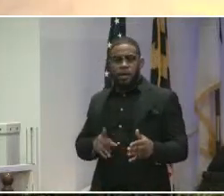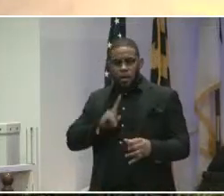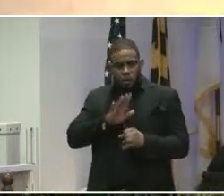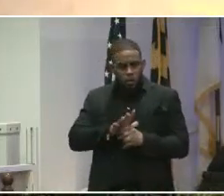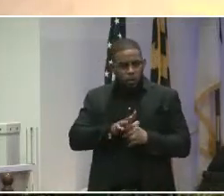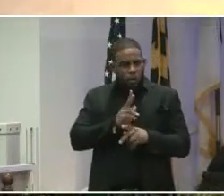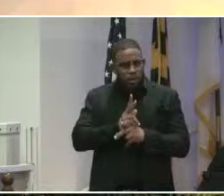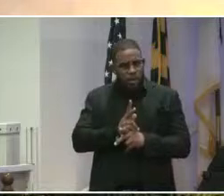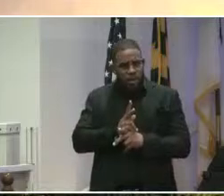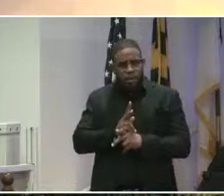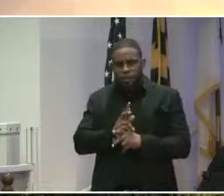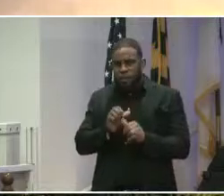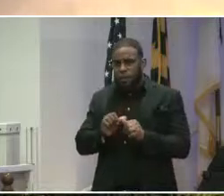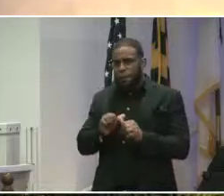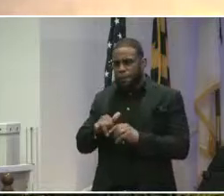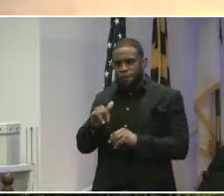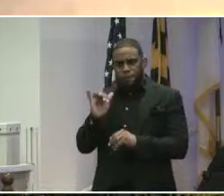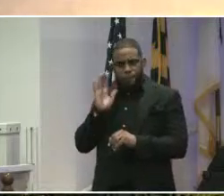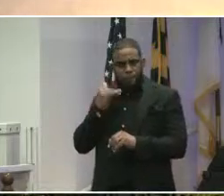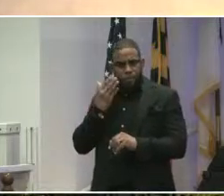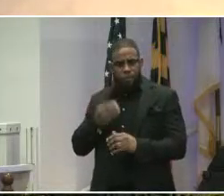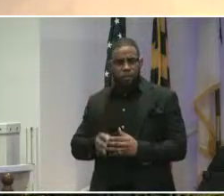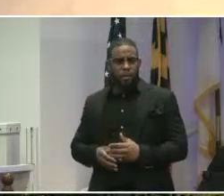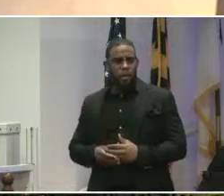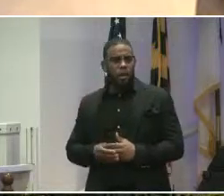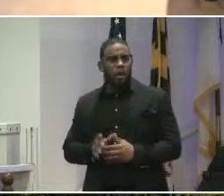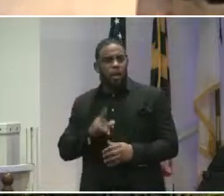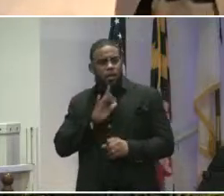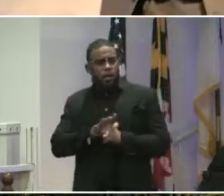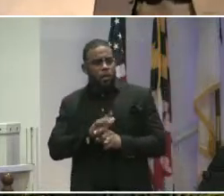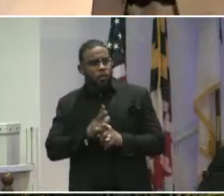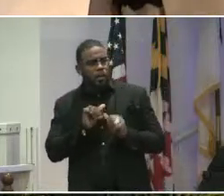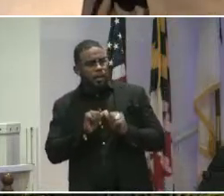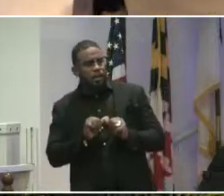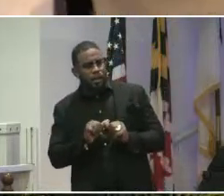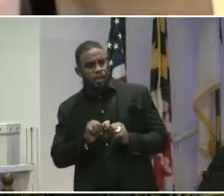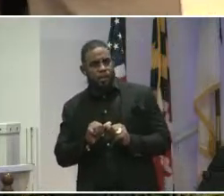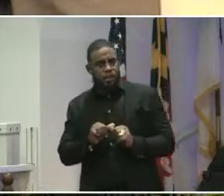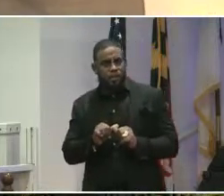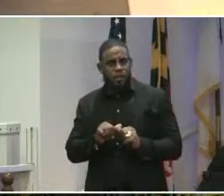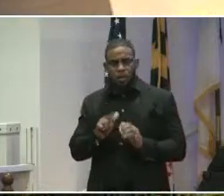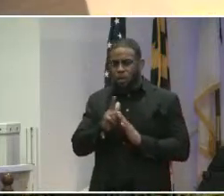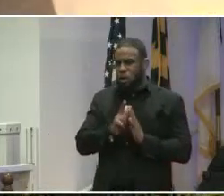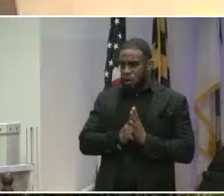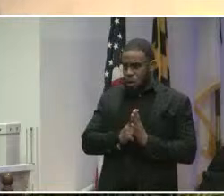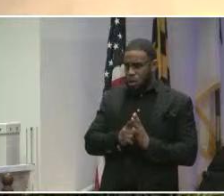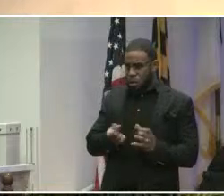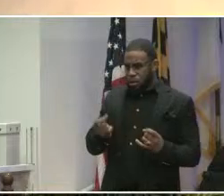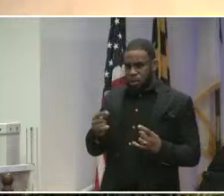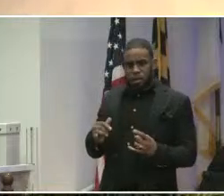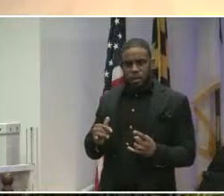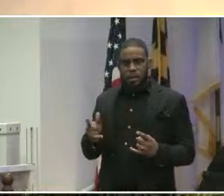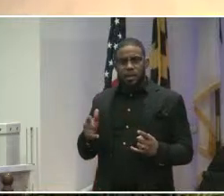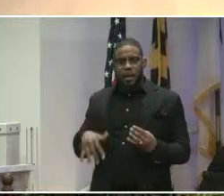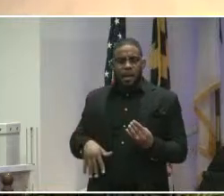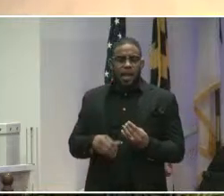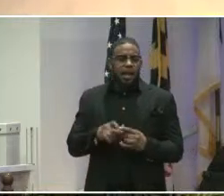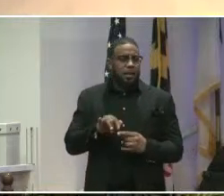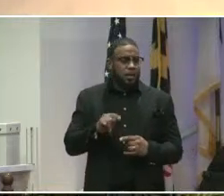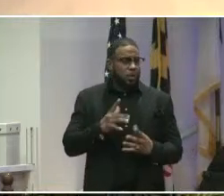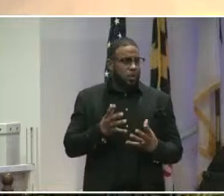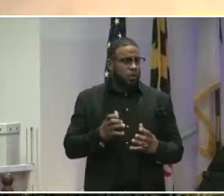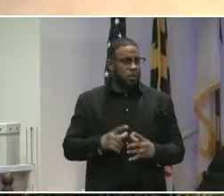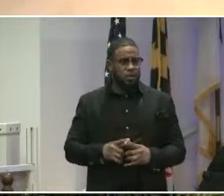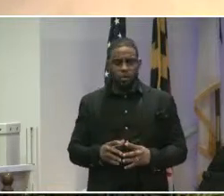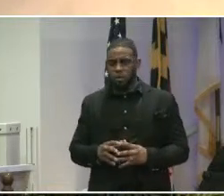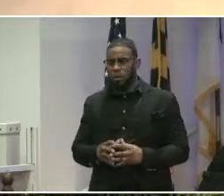to keeping the law in those times. They were devoted to keeping the law. You ain't and they added to it when they wanted